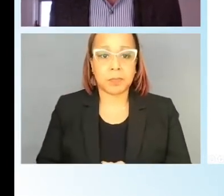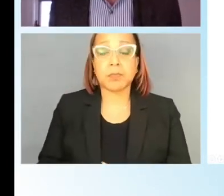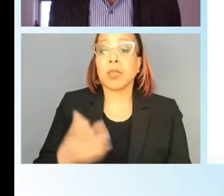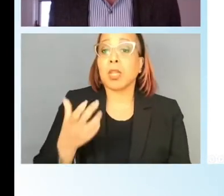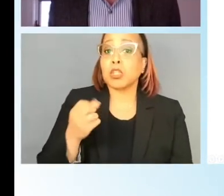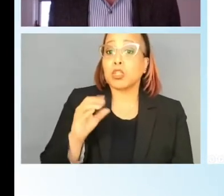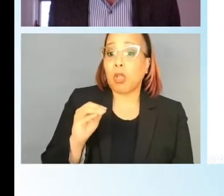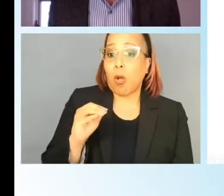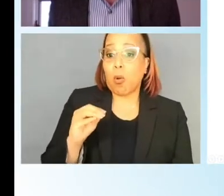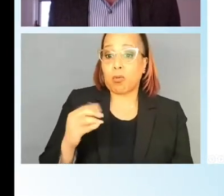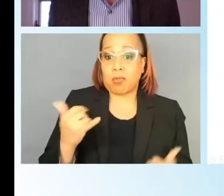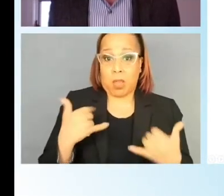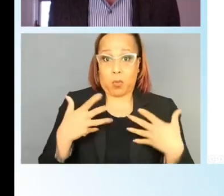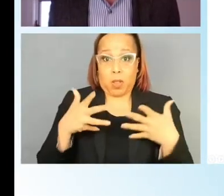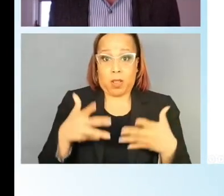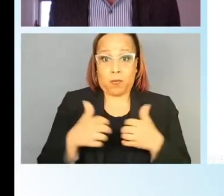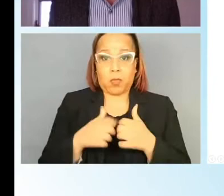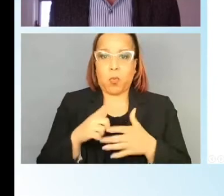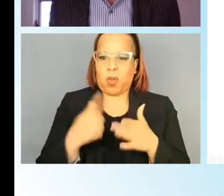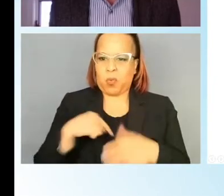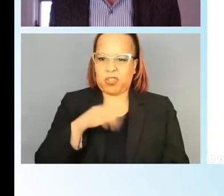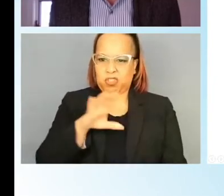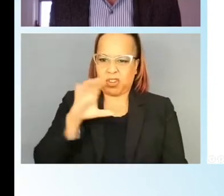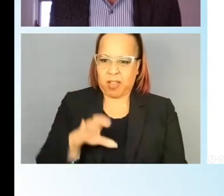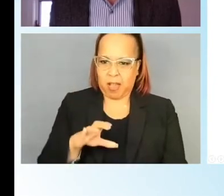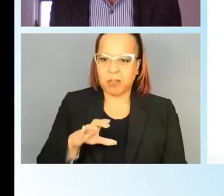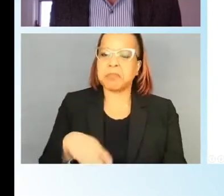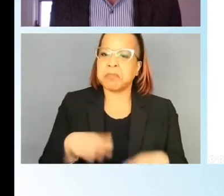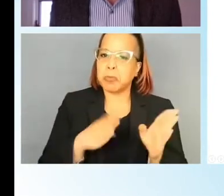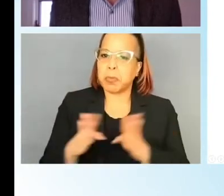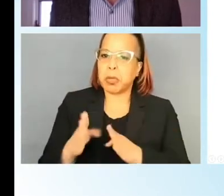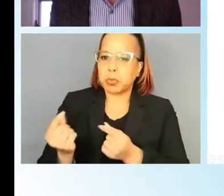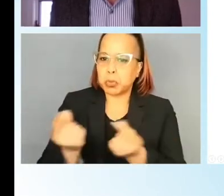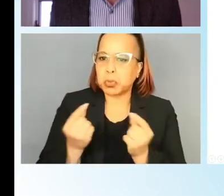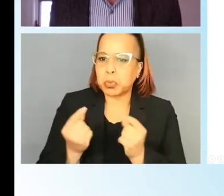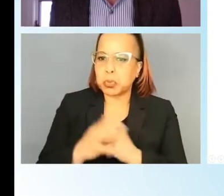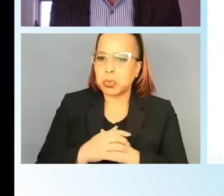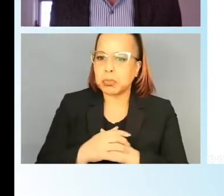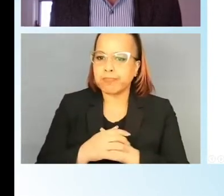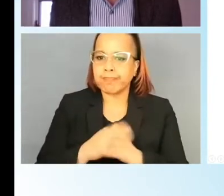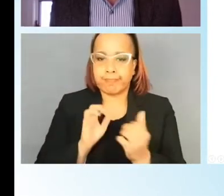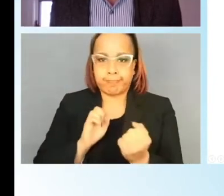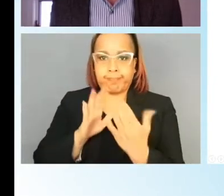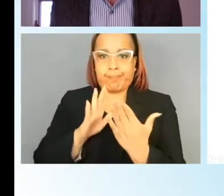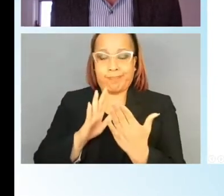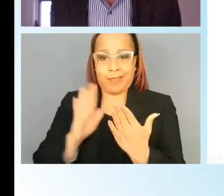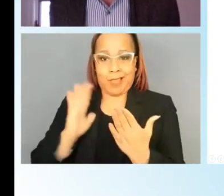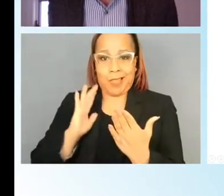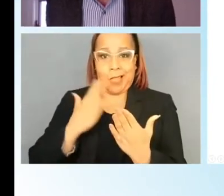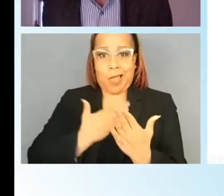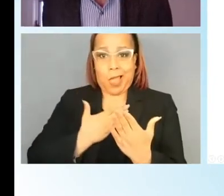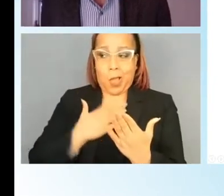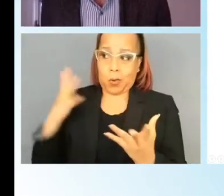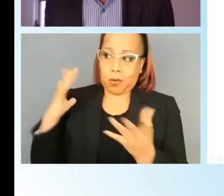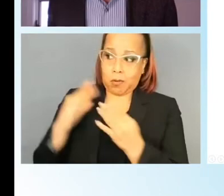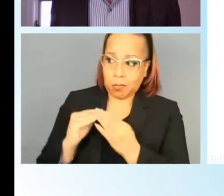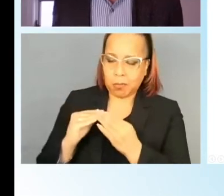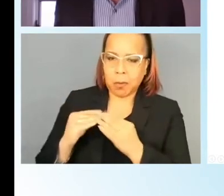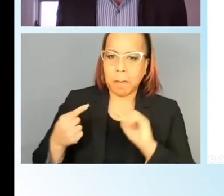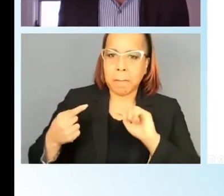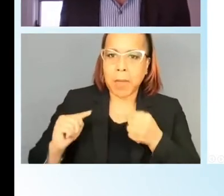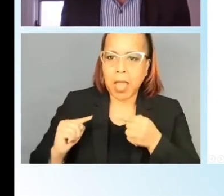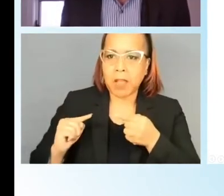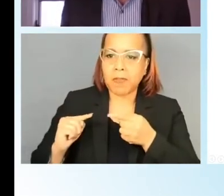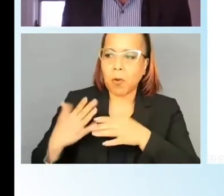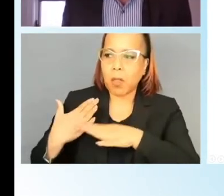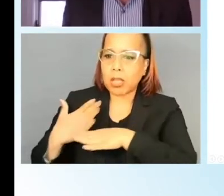left with is what we in Chicago are prepared to do, to acknowledge our own painful and shared history and the